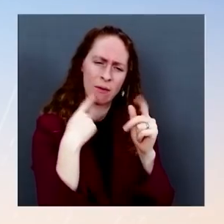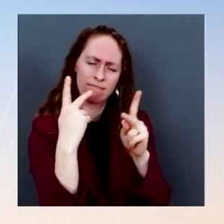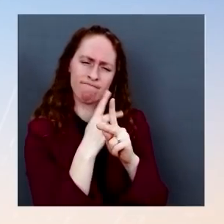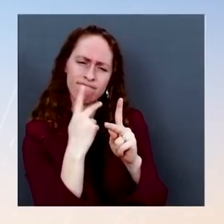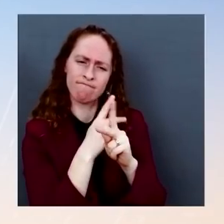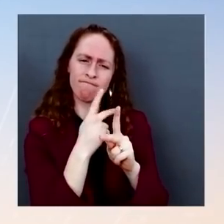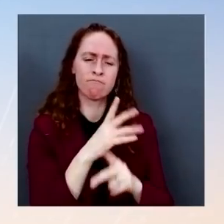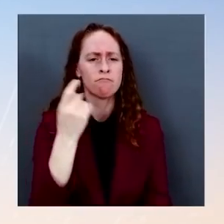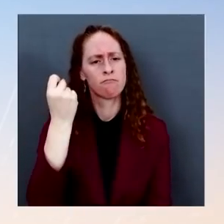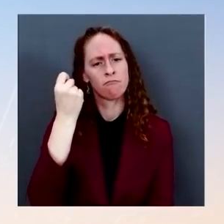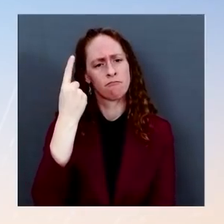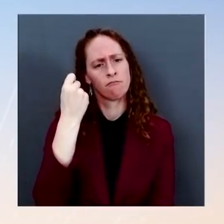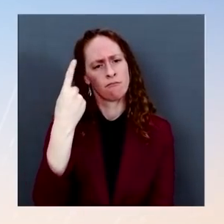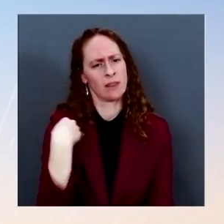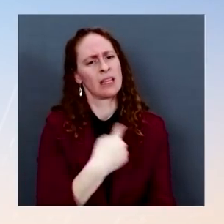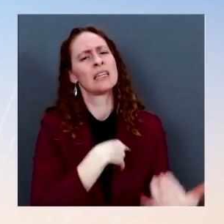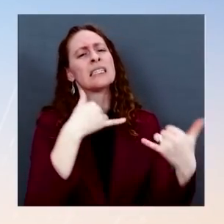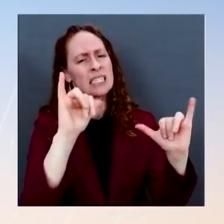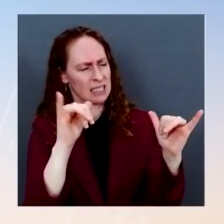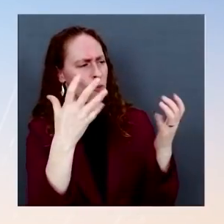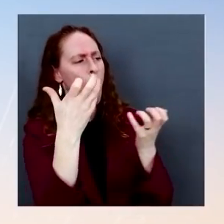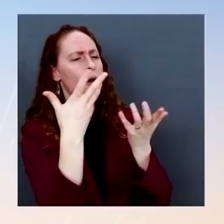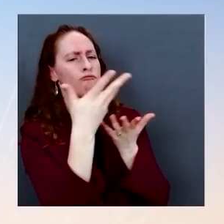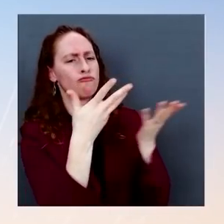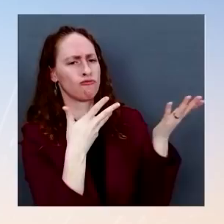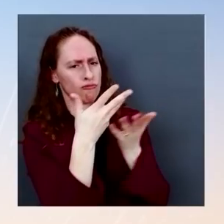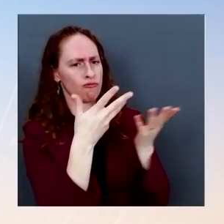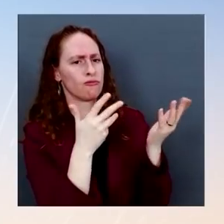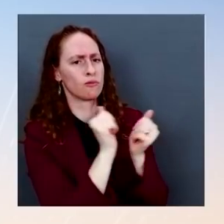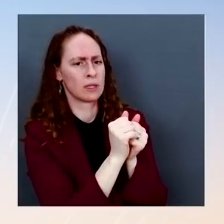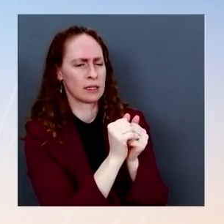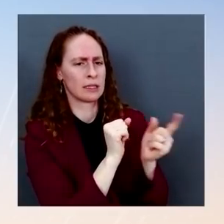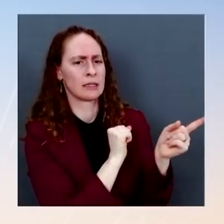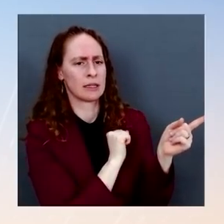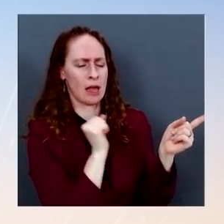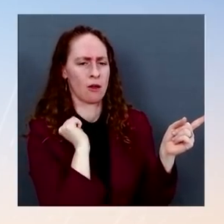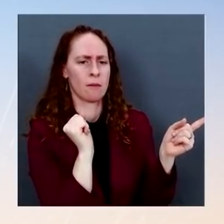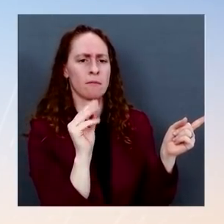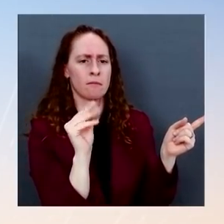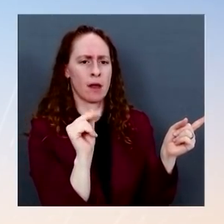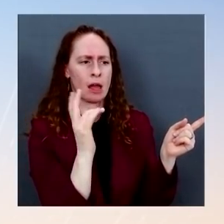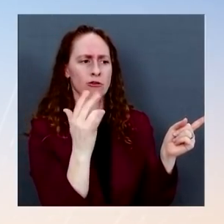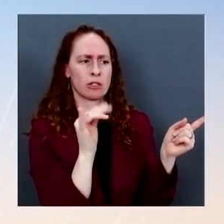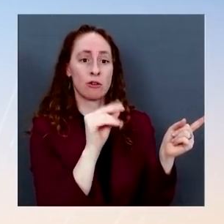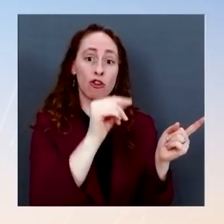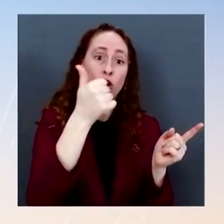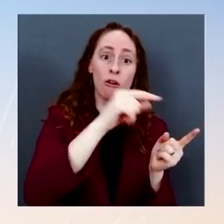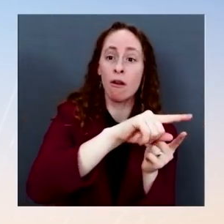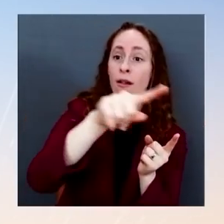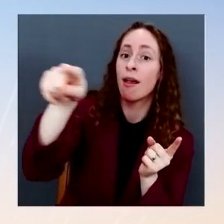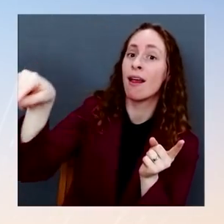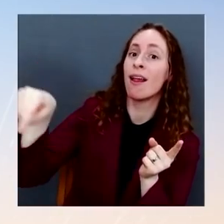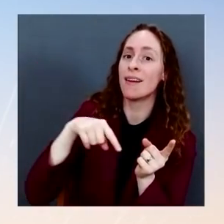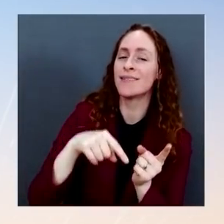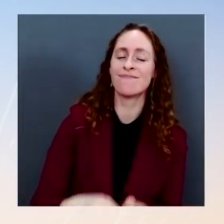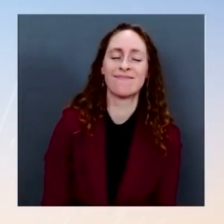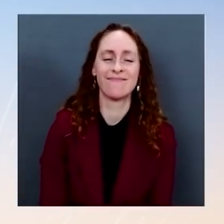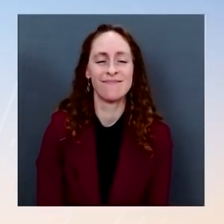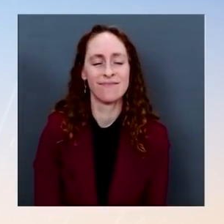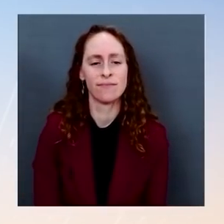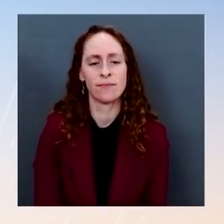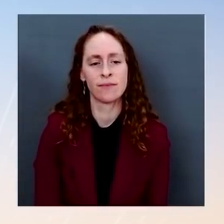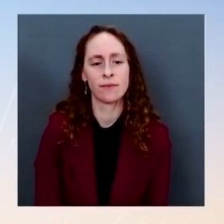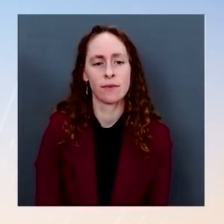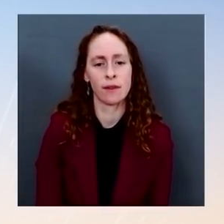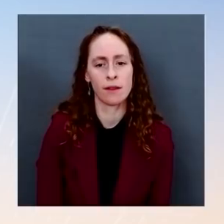work with try to bring GOP members into the fold? We would certainly welcome their efforts, or whether their support for lowering costs for